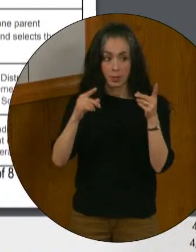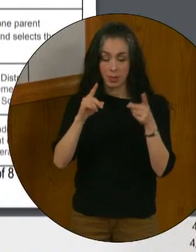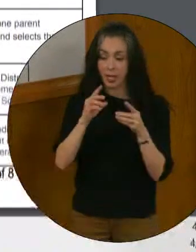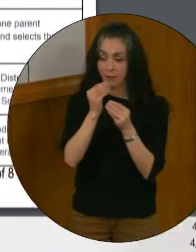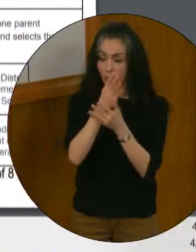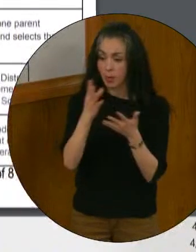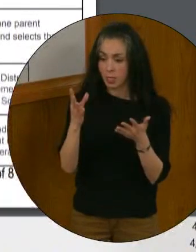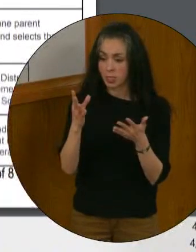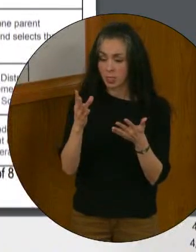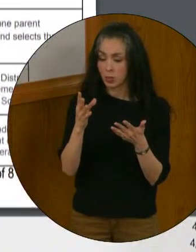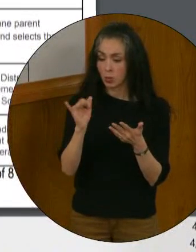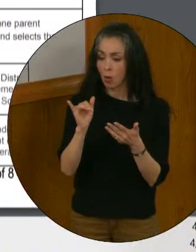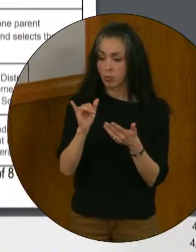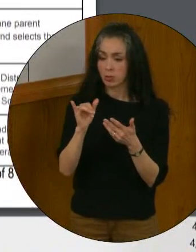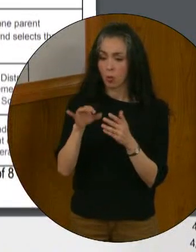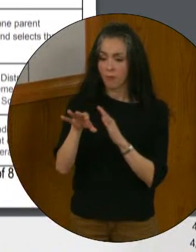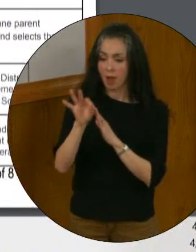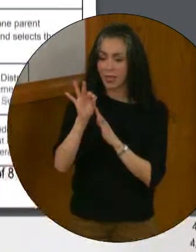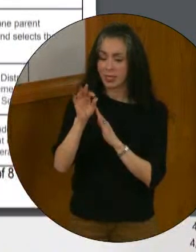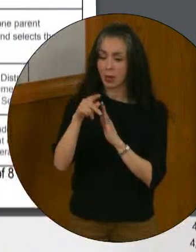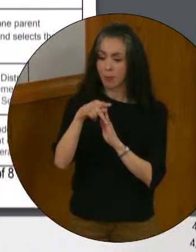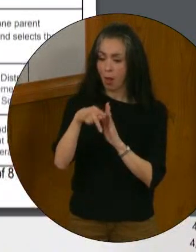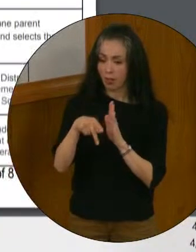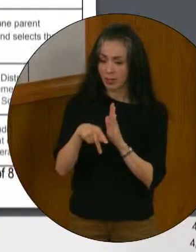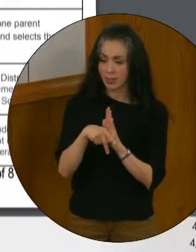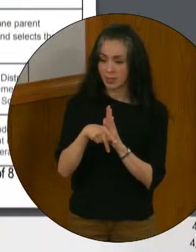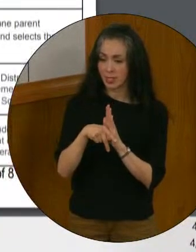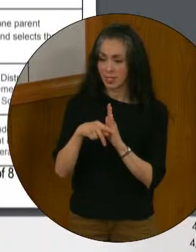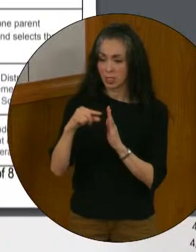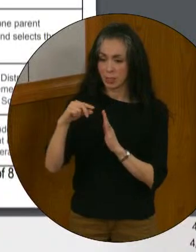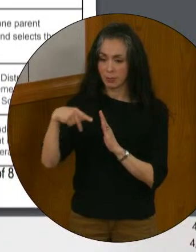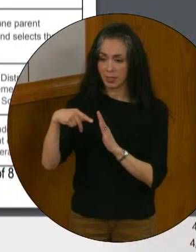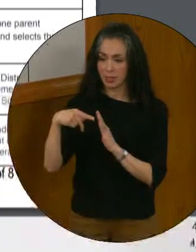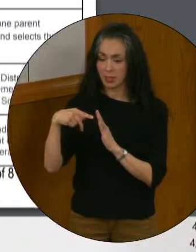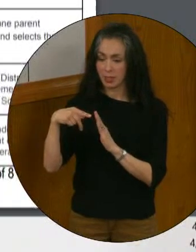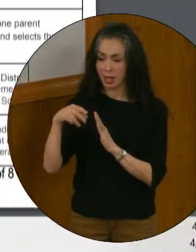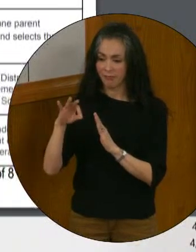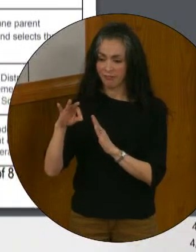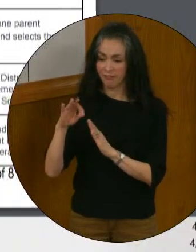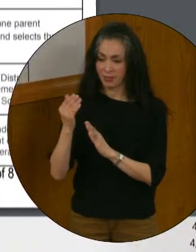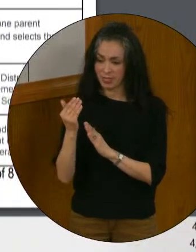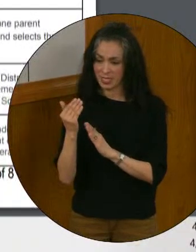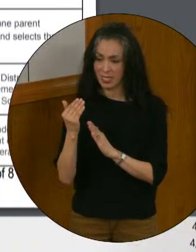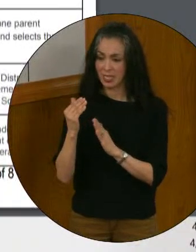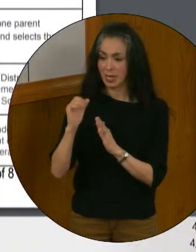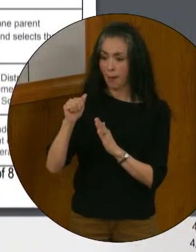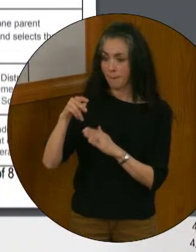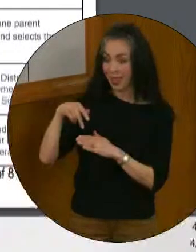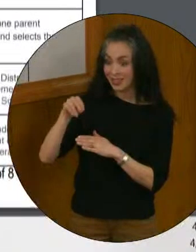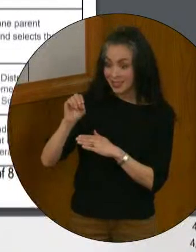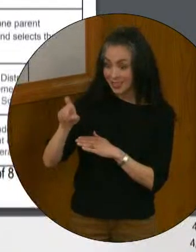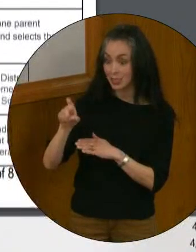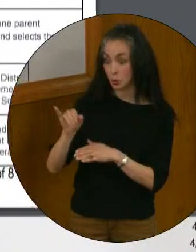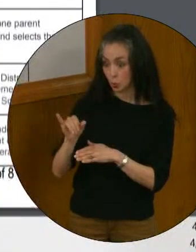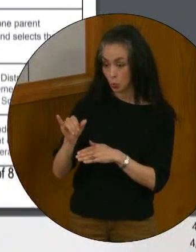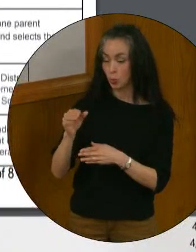can also be found in our policies, GP 15, GP 15 appendix,